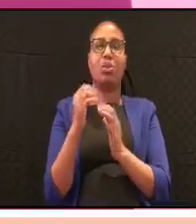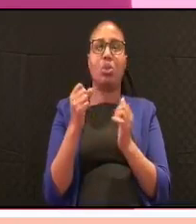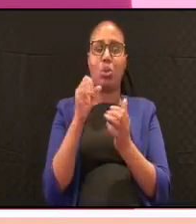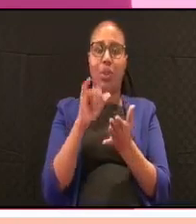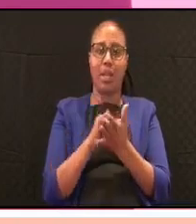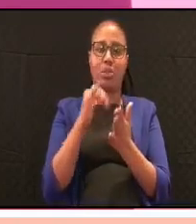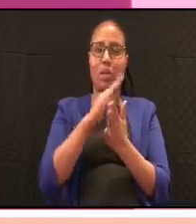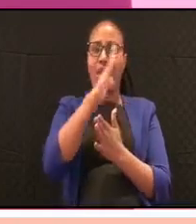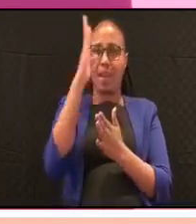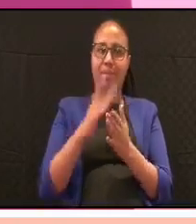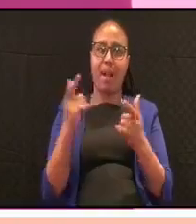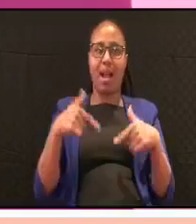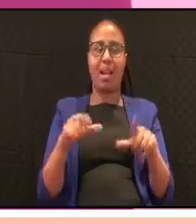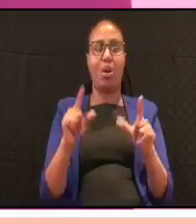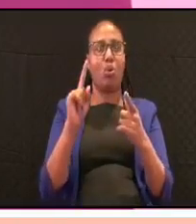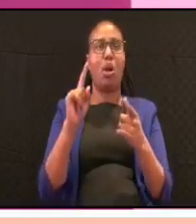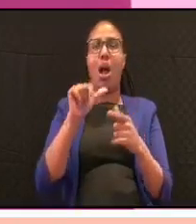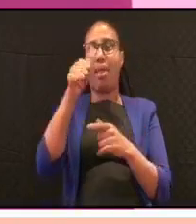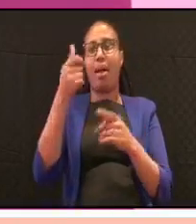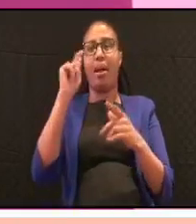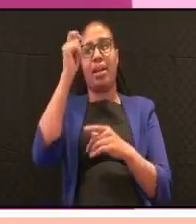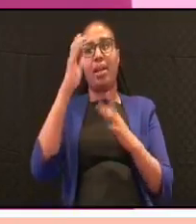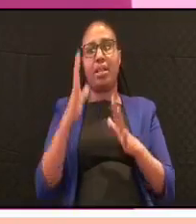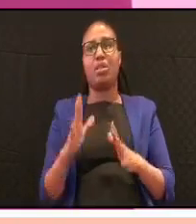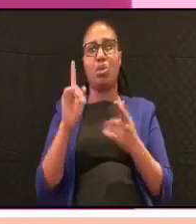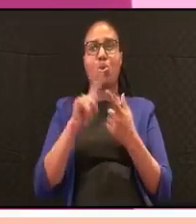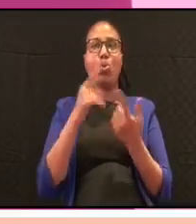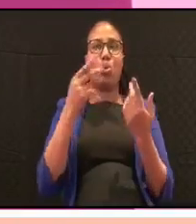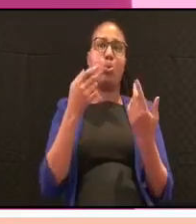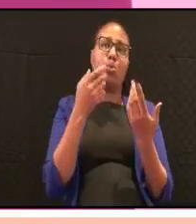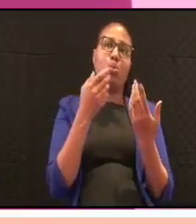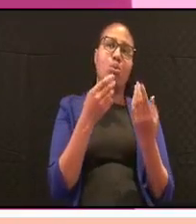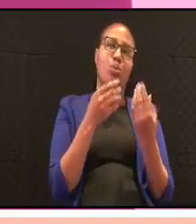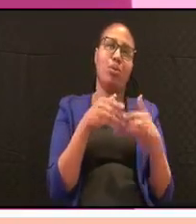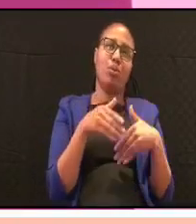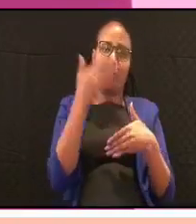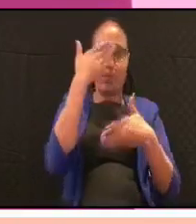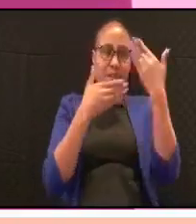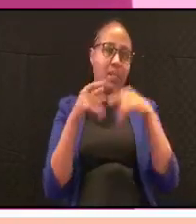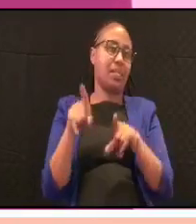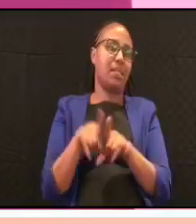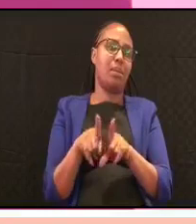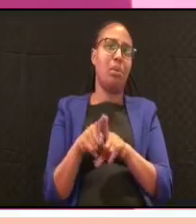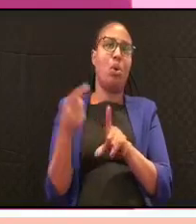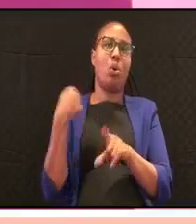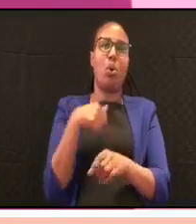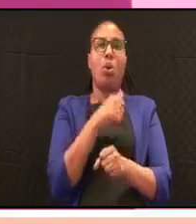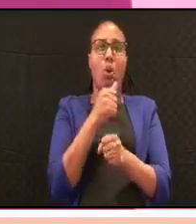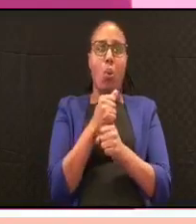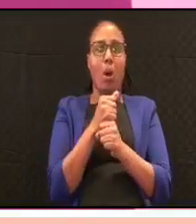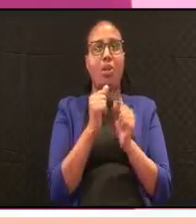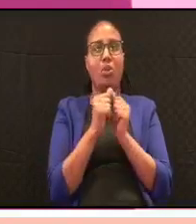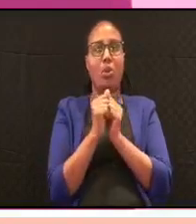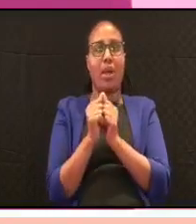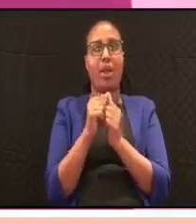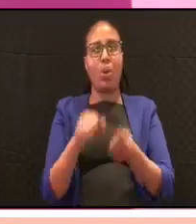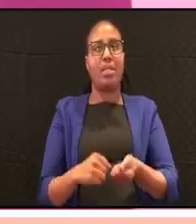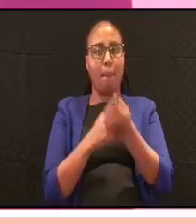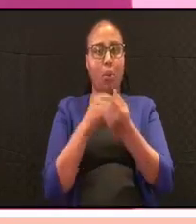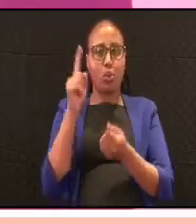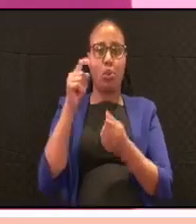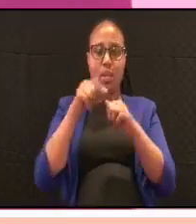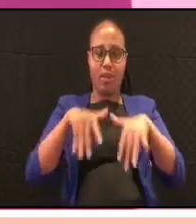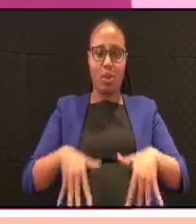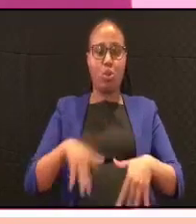allow other Kenyans to be treated that way. So we'll work hard, we'll work together, we'll support you.